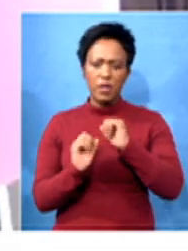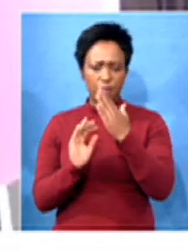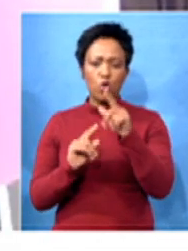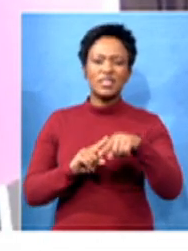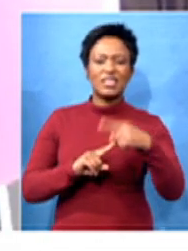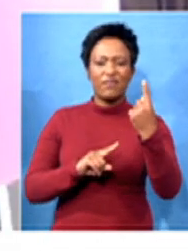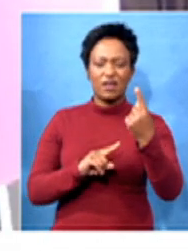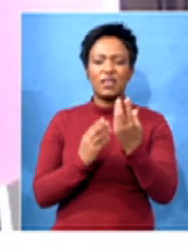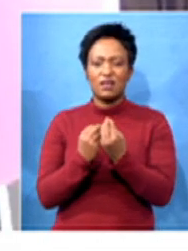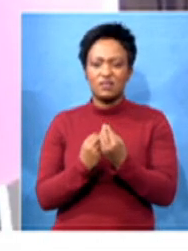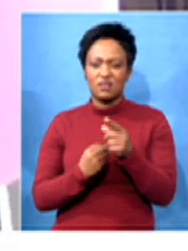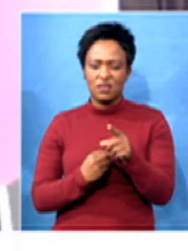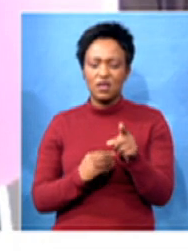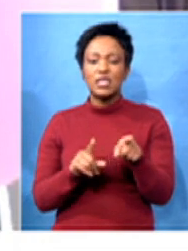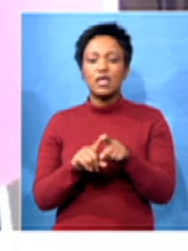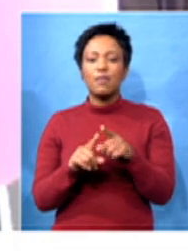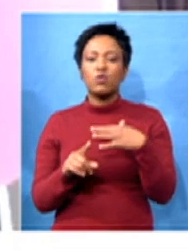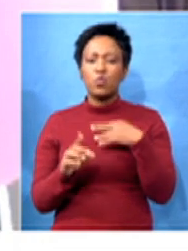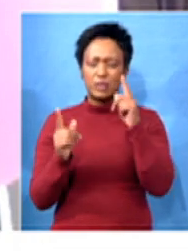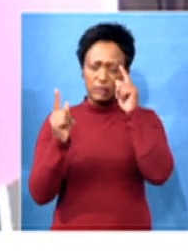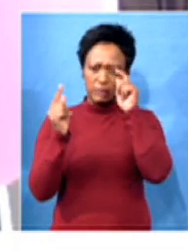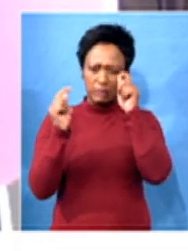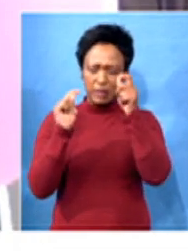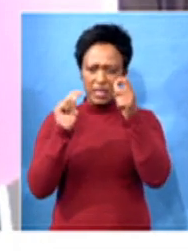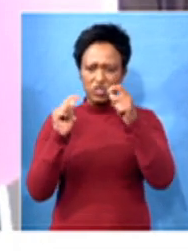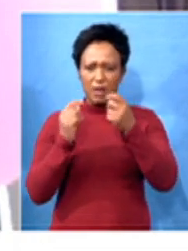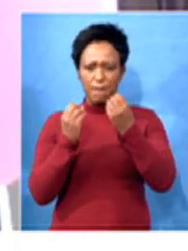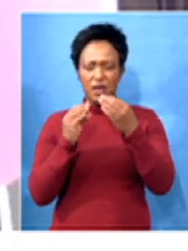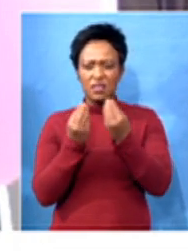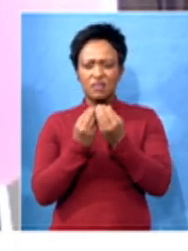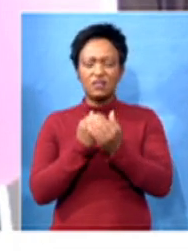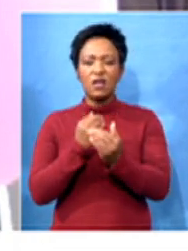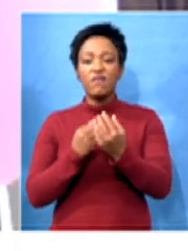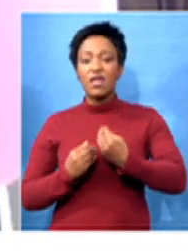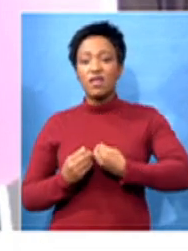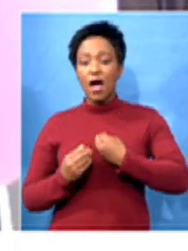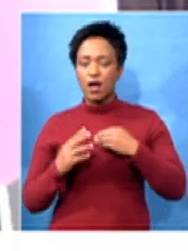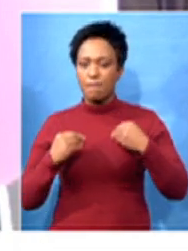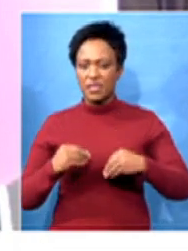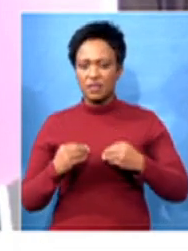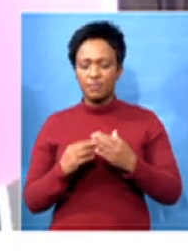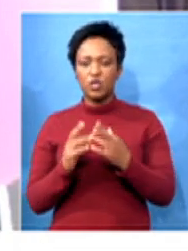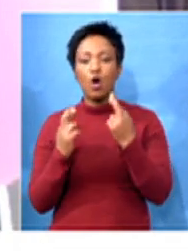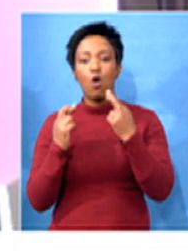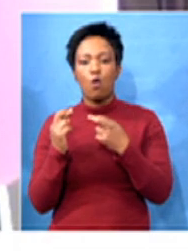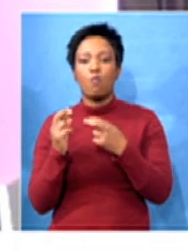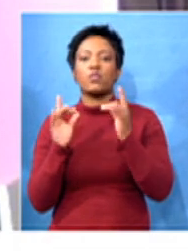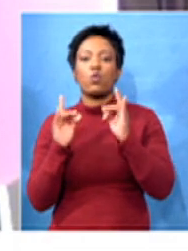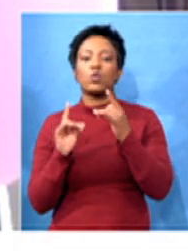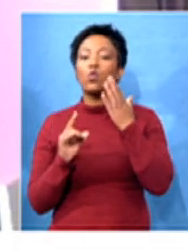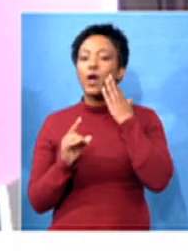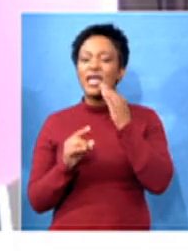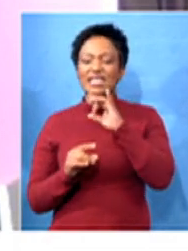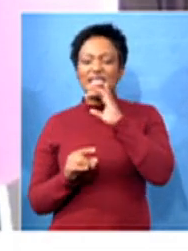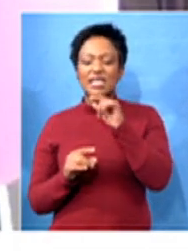you are going to have to change a lot of things, especially for your young entrepreneur. And I hope they watch it on Saturday on the 1st and the 8th of